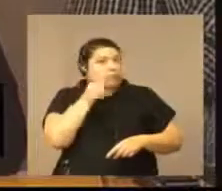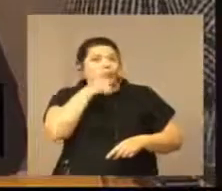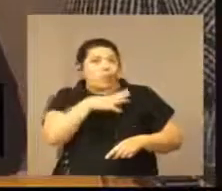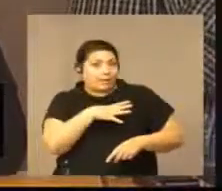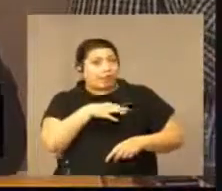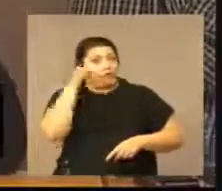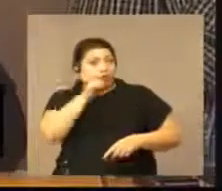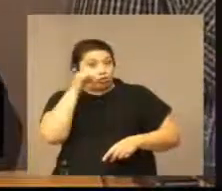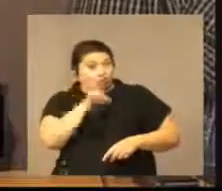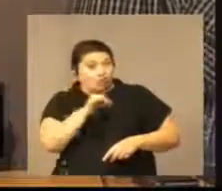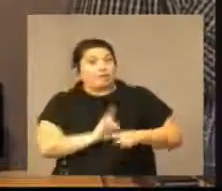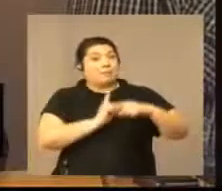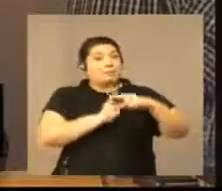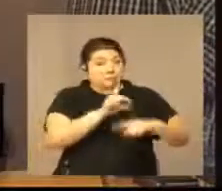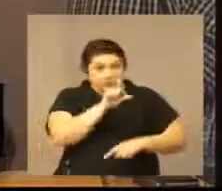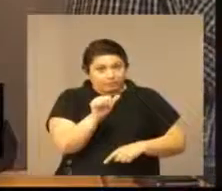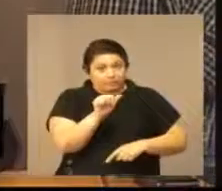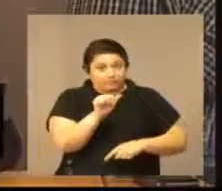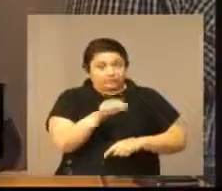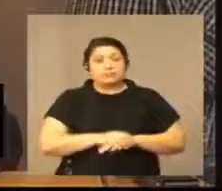living with disabilities.